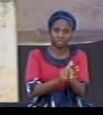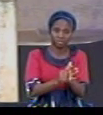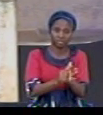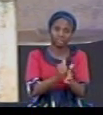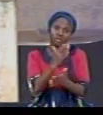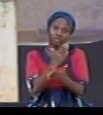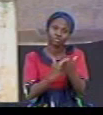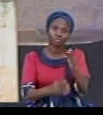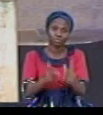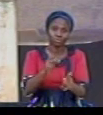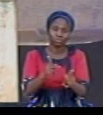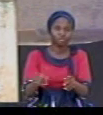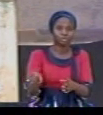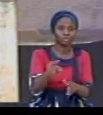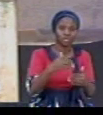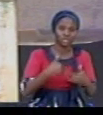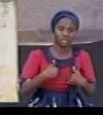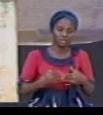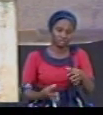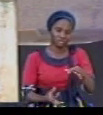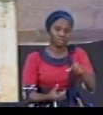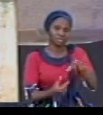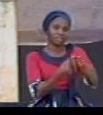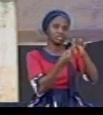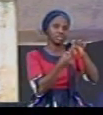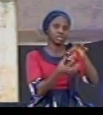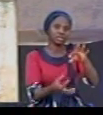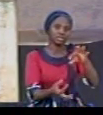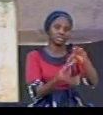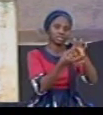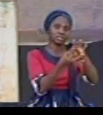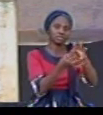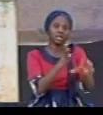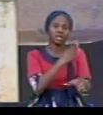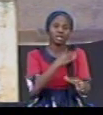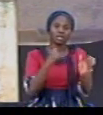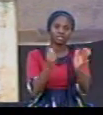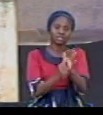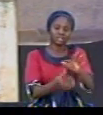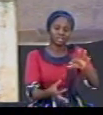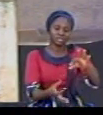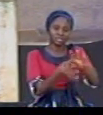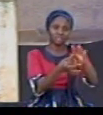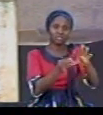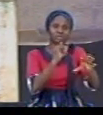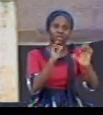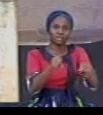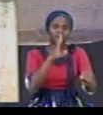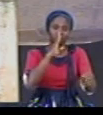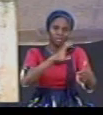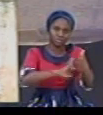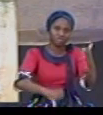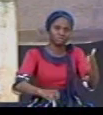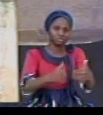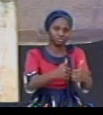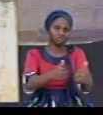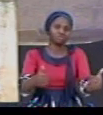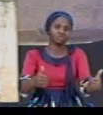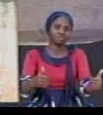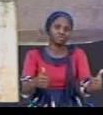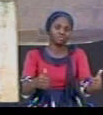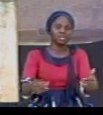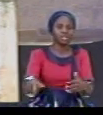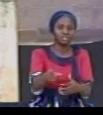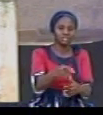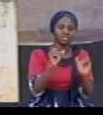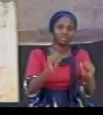have attachment, and that attachment is detachable. They can remove it. They can throw